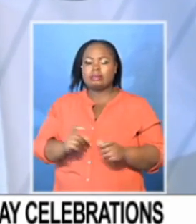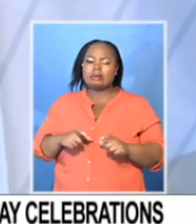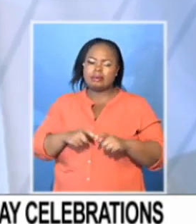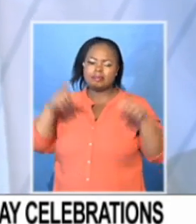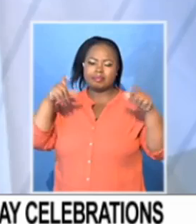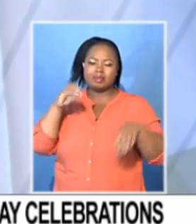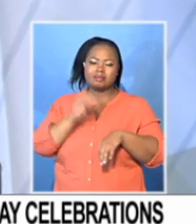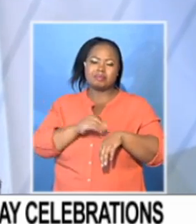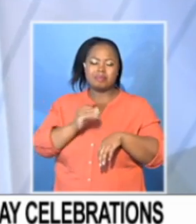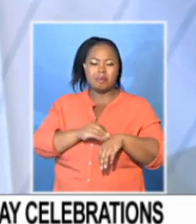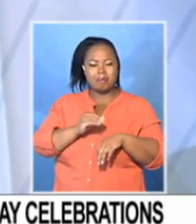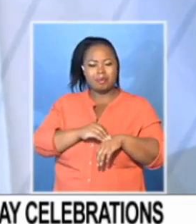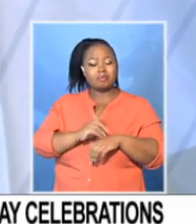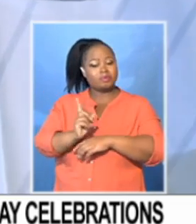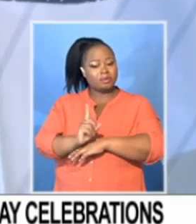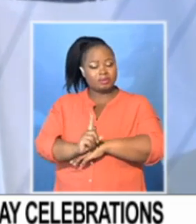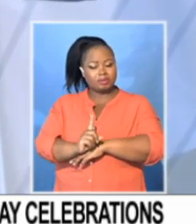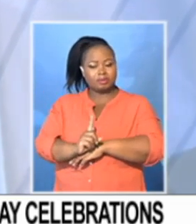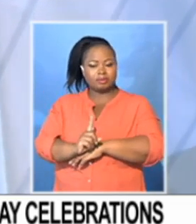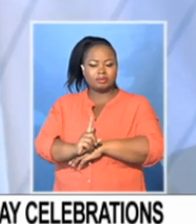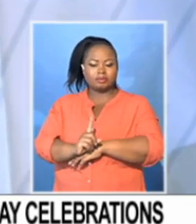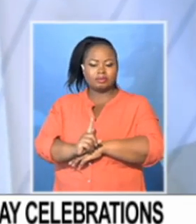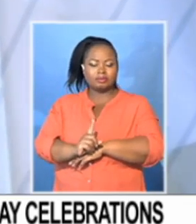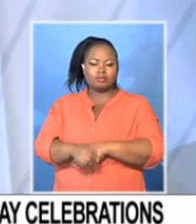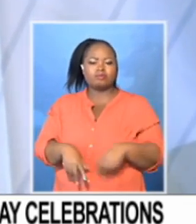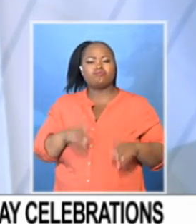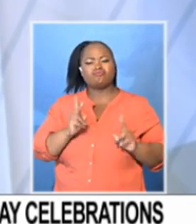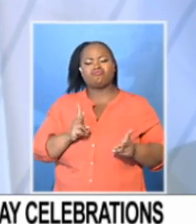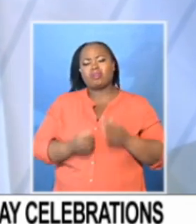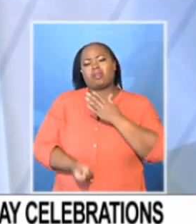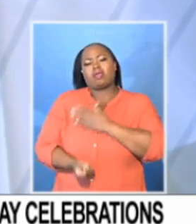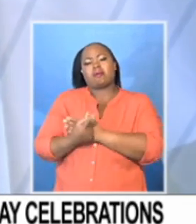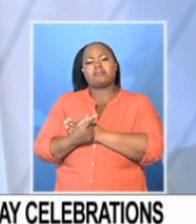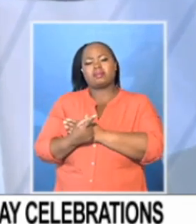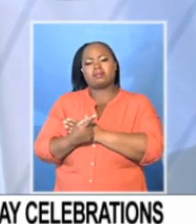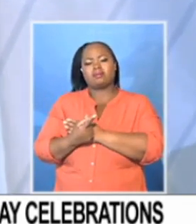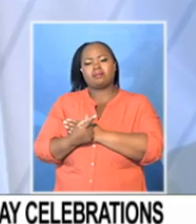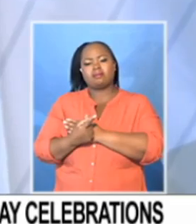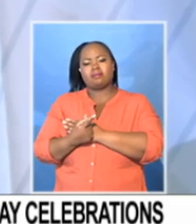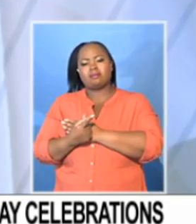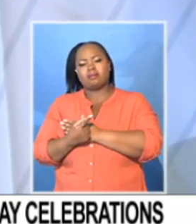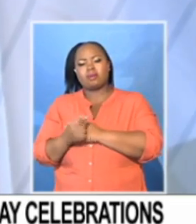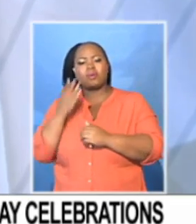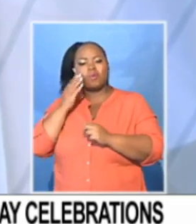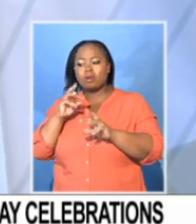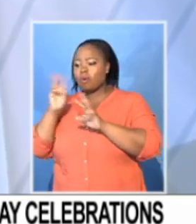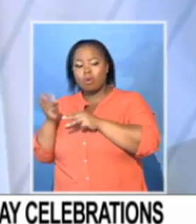of these crimes is that they usually happen behind closed